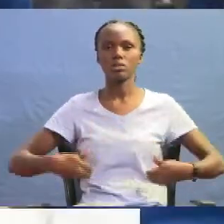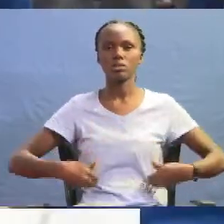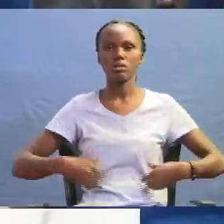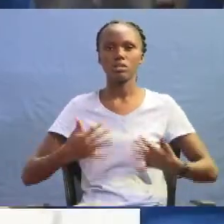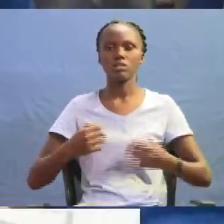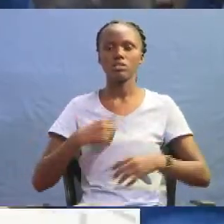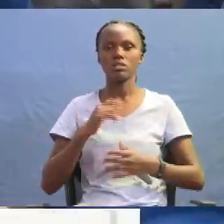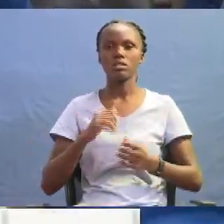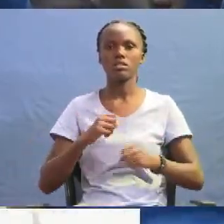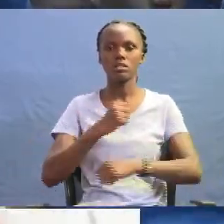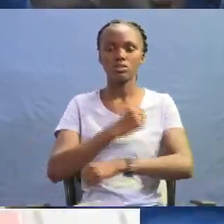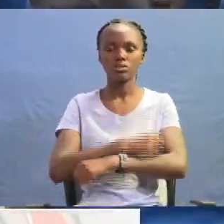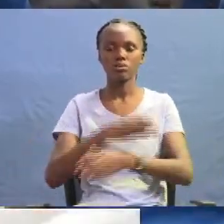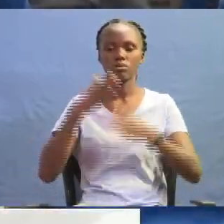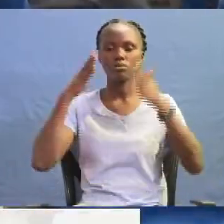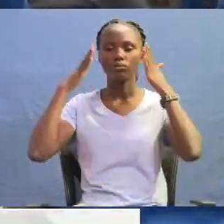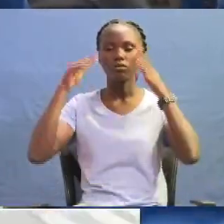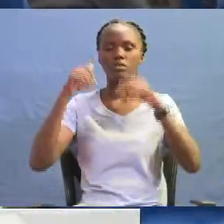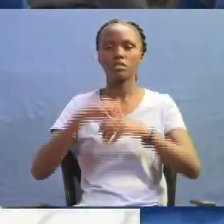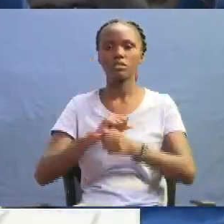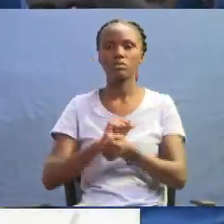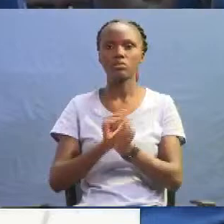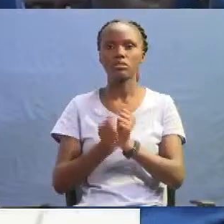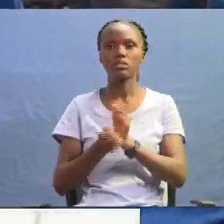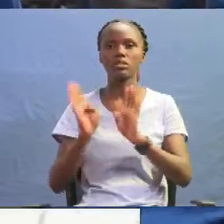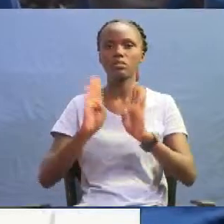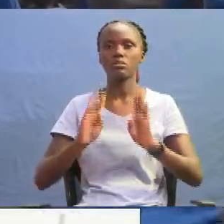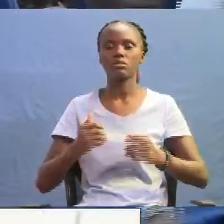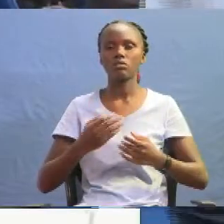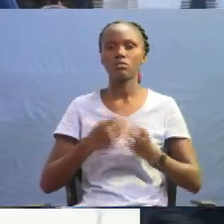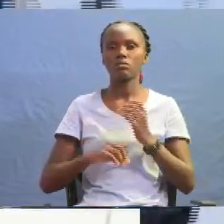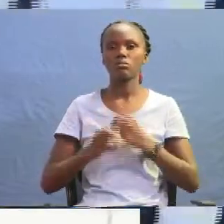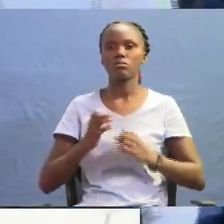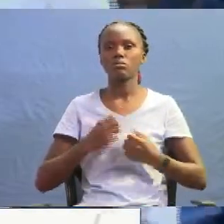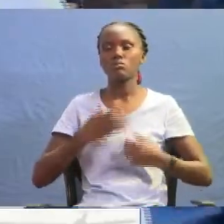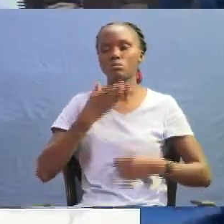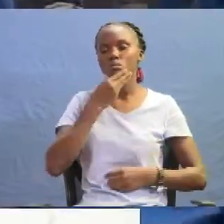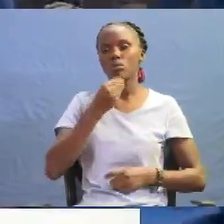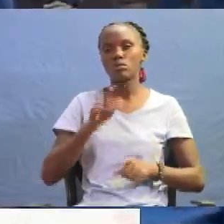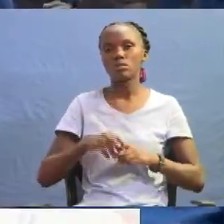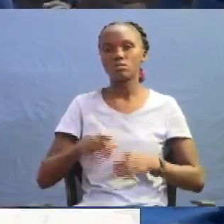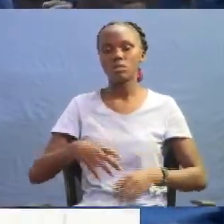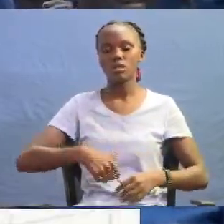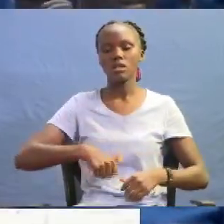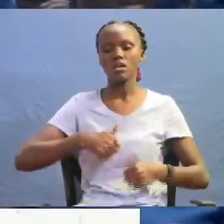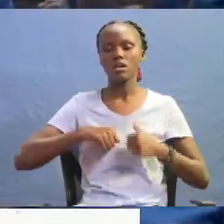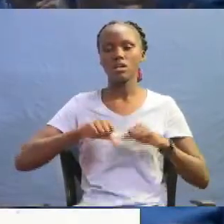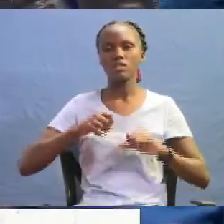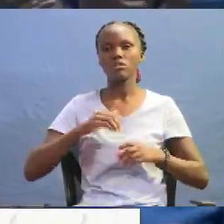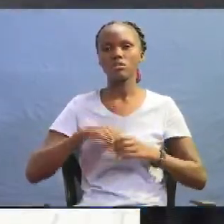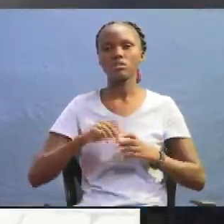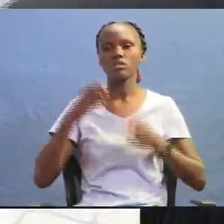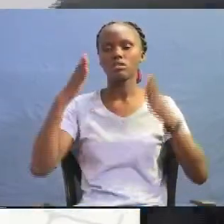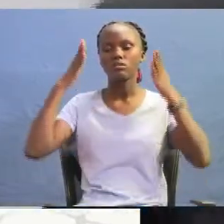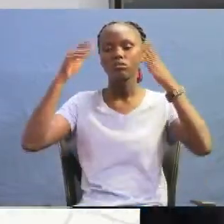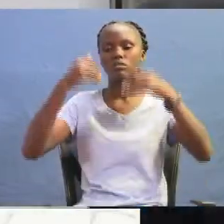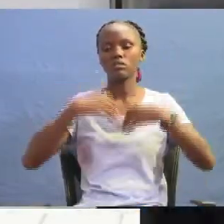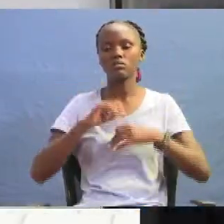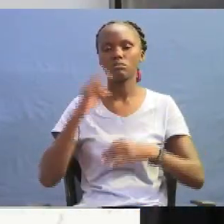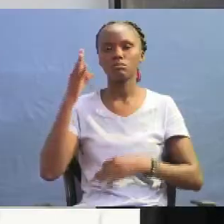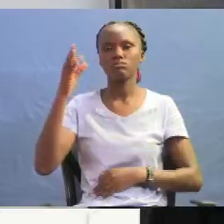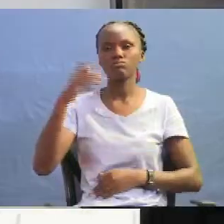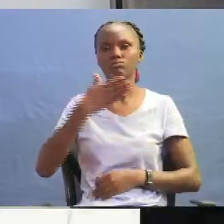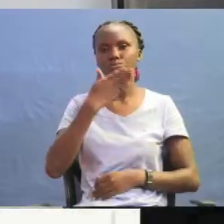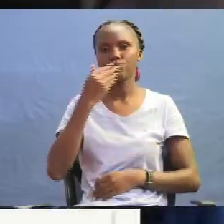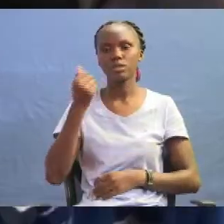school's program focus on transforming boys' mindsets, promoting positive attitudes, and preparing them for a brighter, more